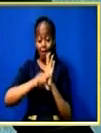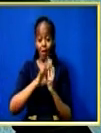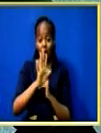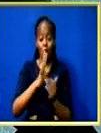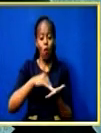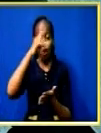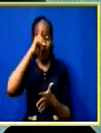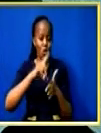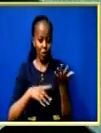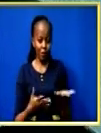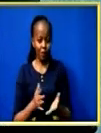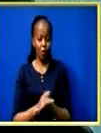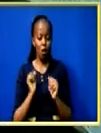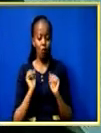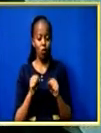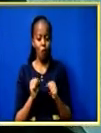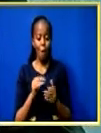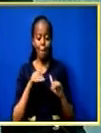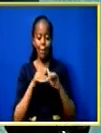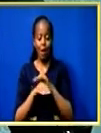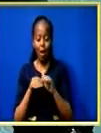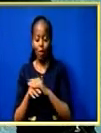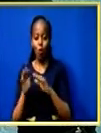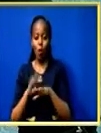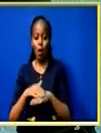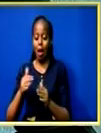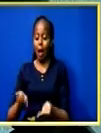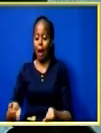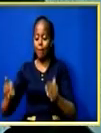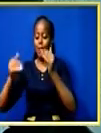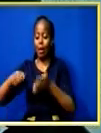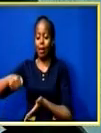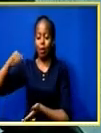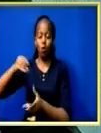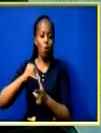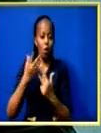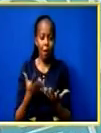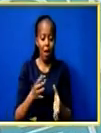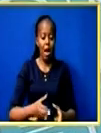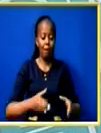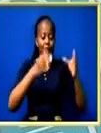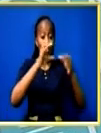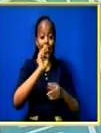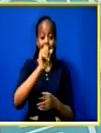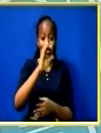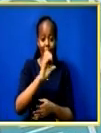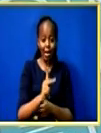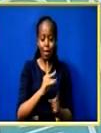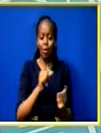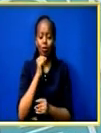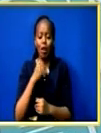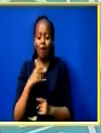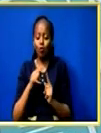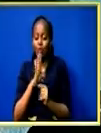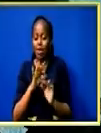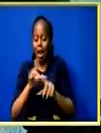learned that you can actually plant on a bucket or yes. on a gunia, on a sack. It does not necessarily have